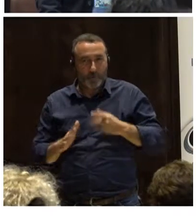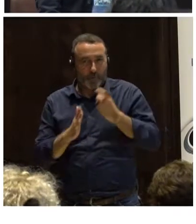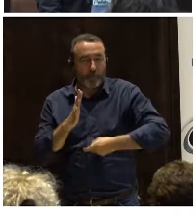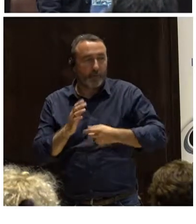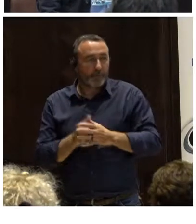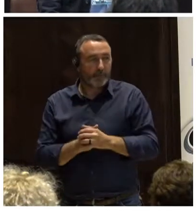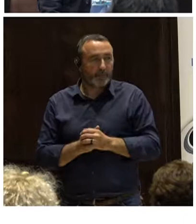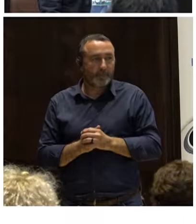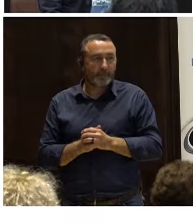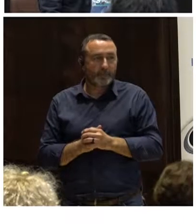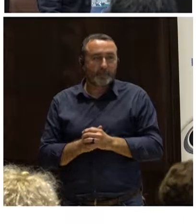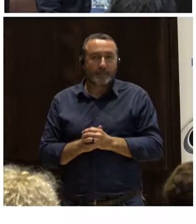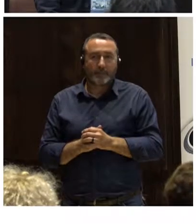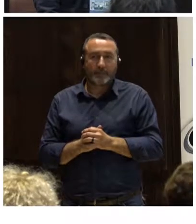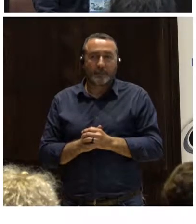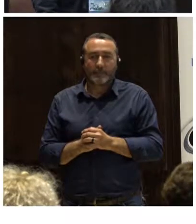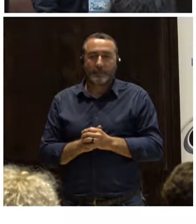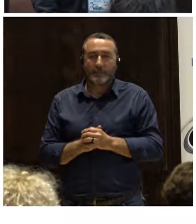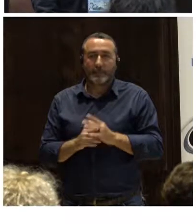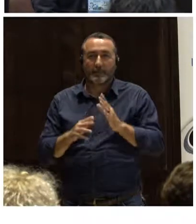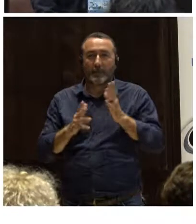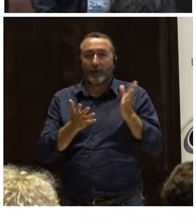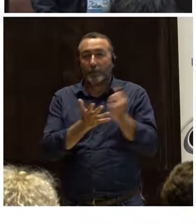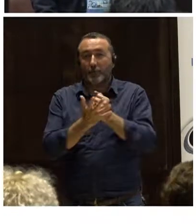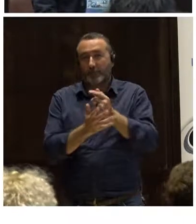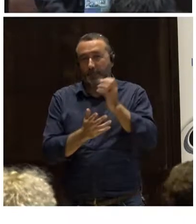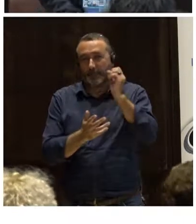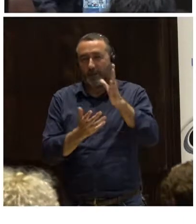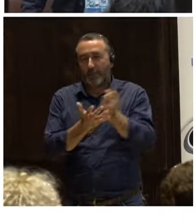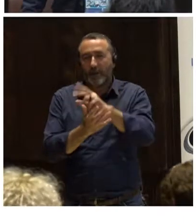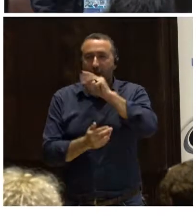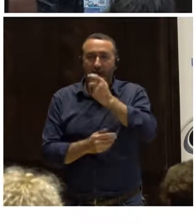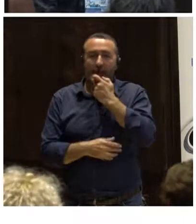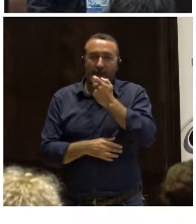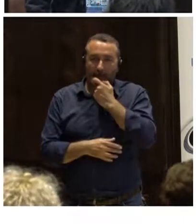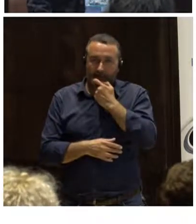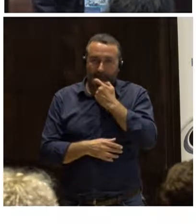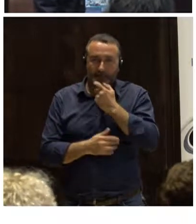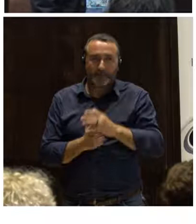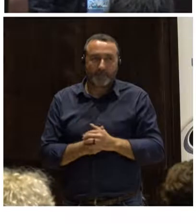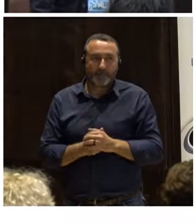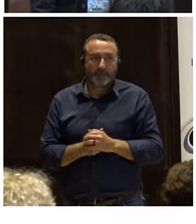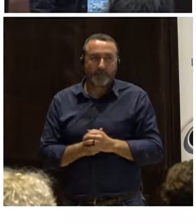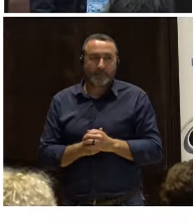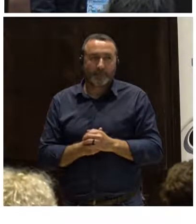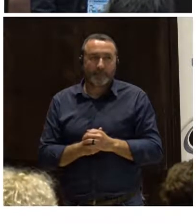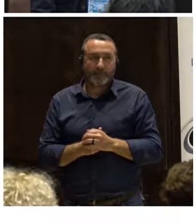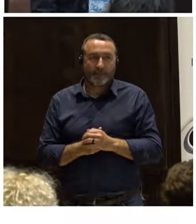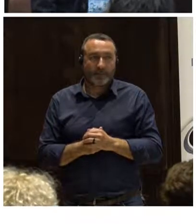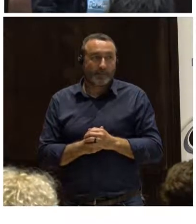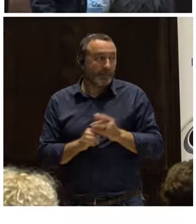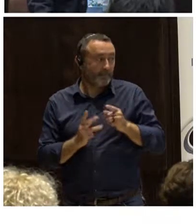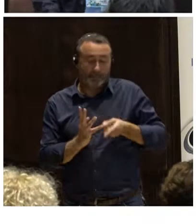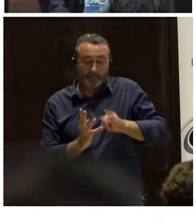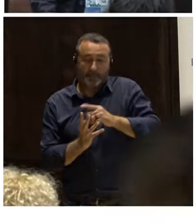Vamos a hacer todo en inglés. Los invitados, porque hablan inglés